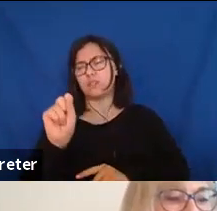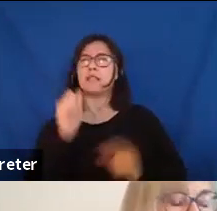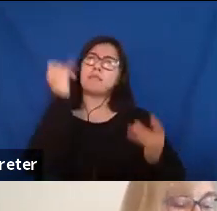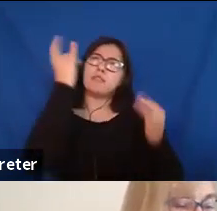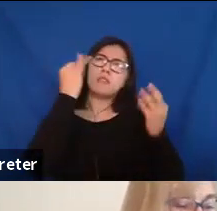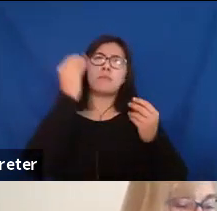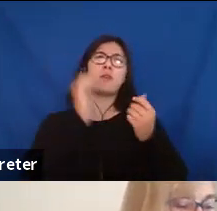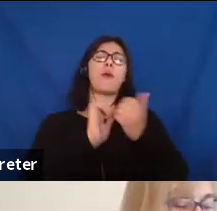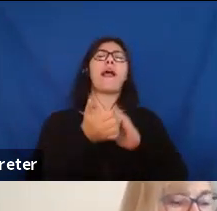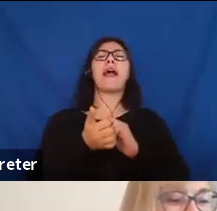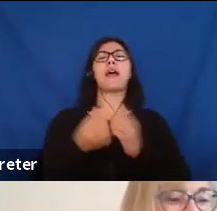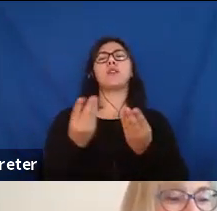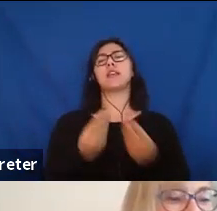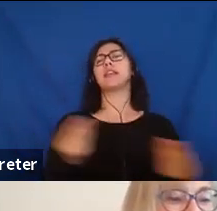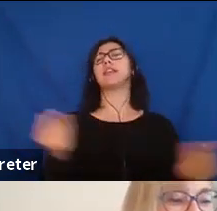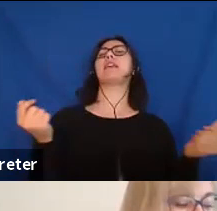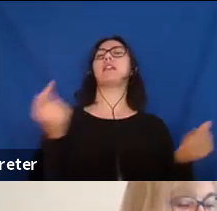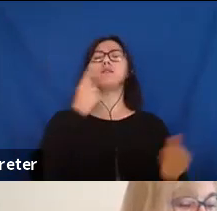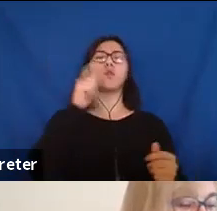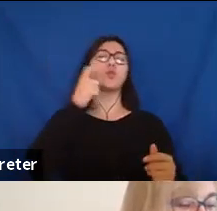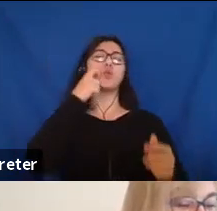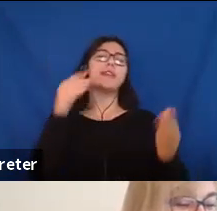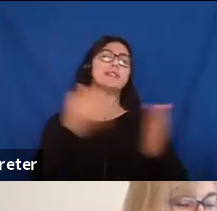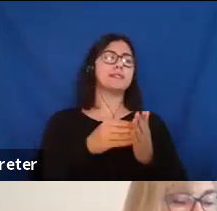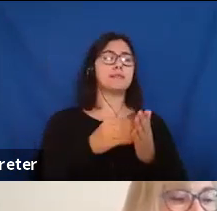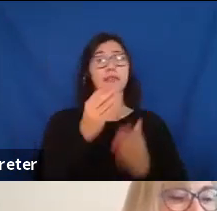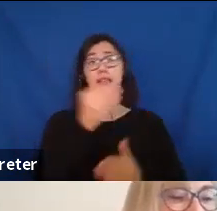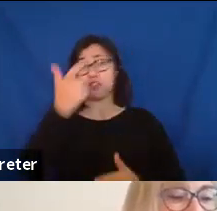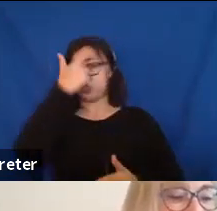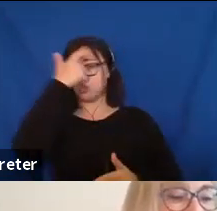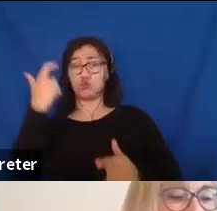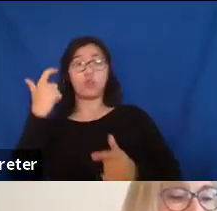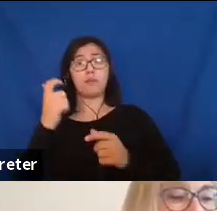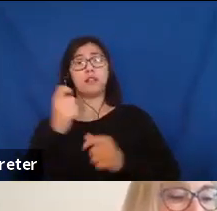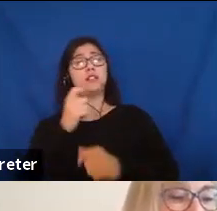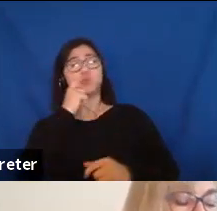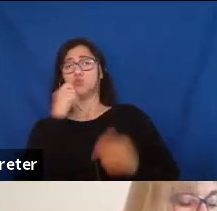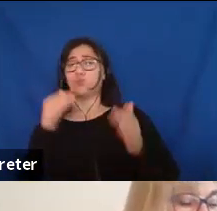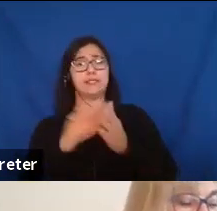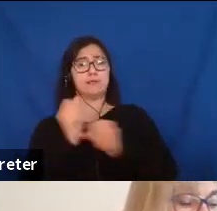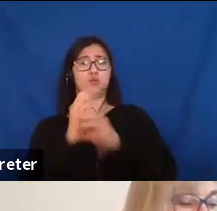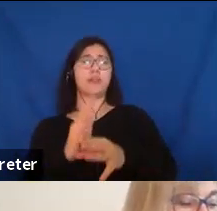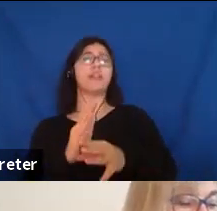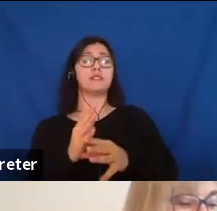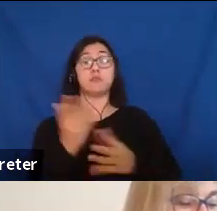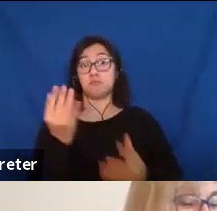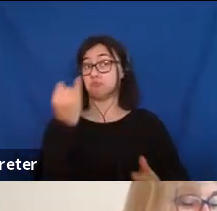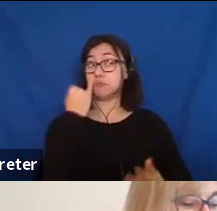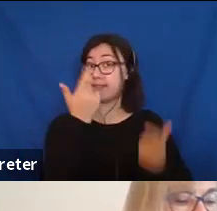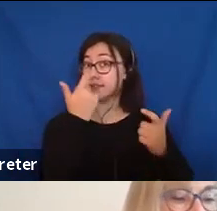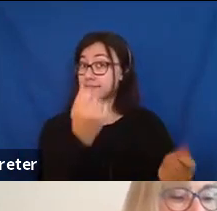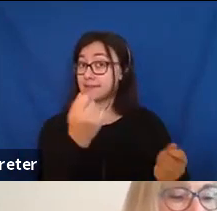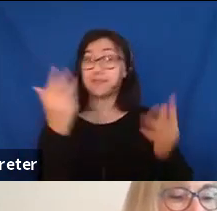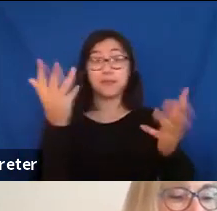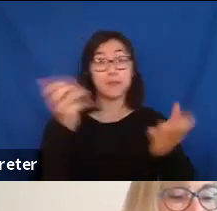healing racism and the trauma caused by racism. And so if anybody's interested in learning about that practice and seeing what I do and